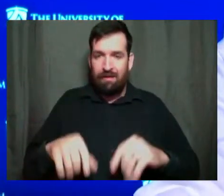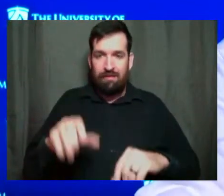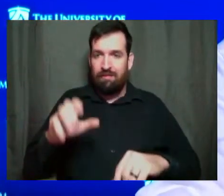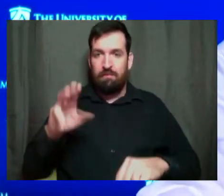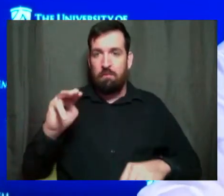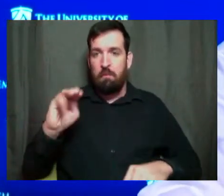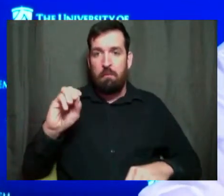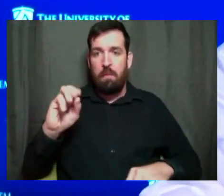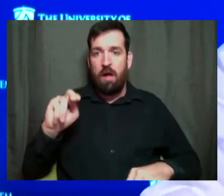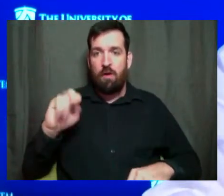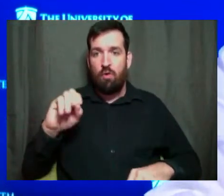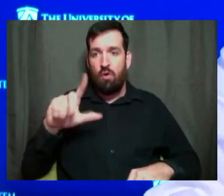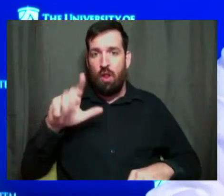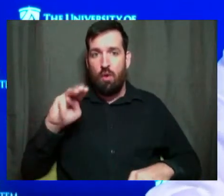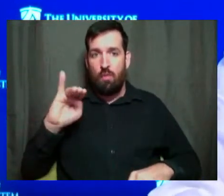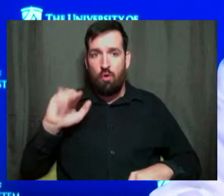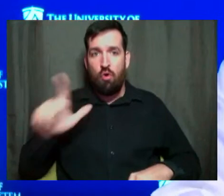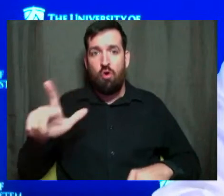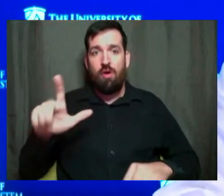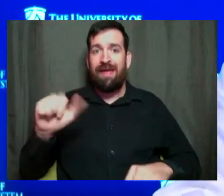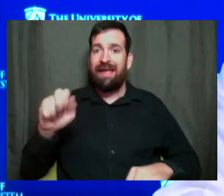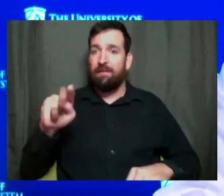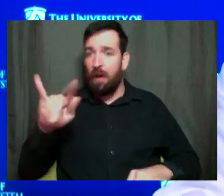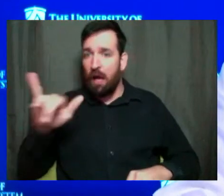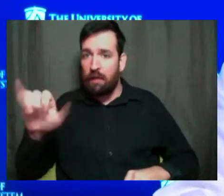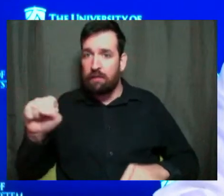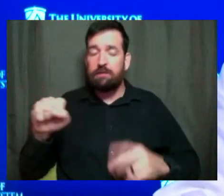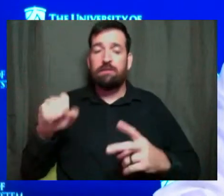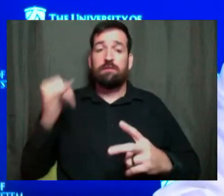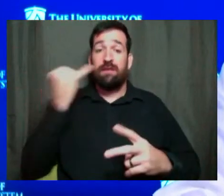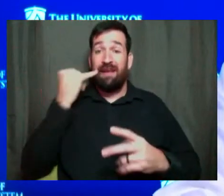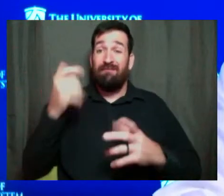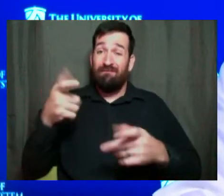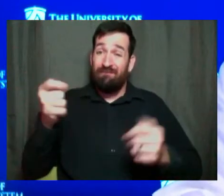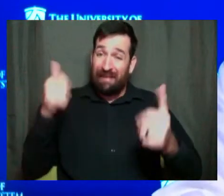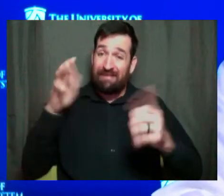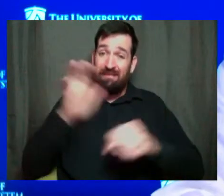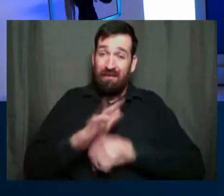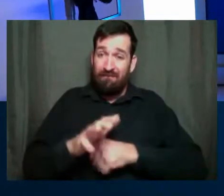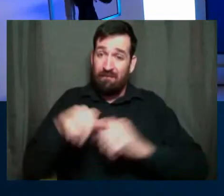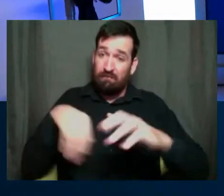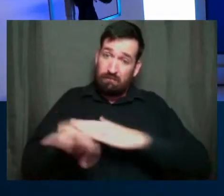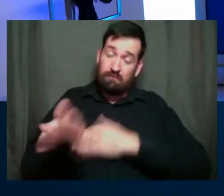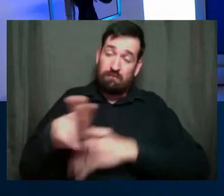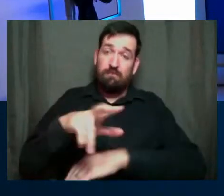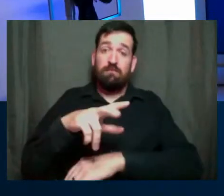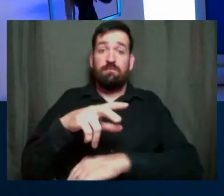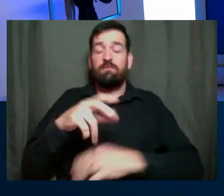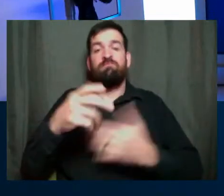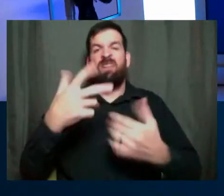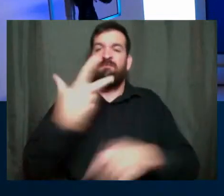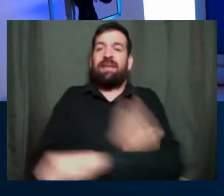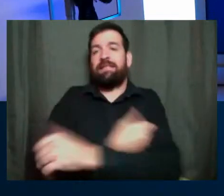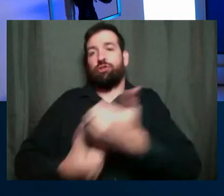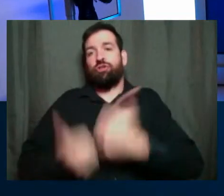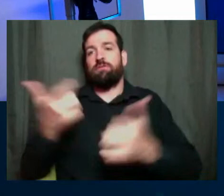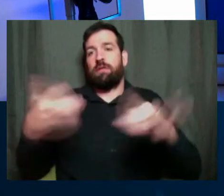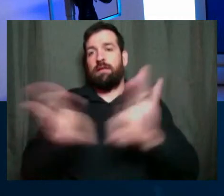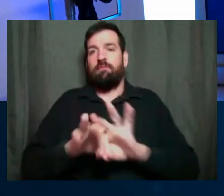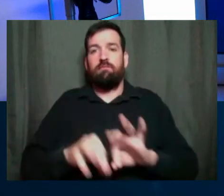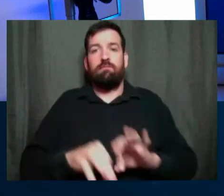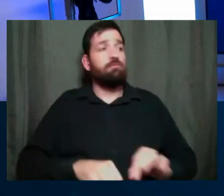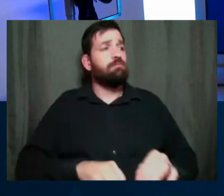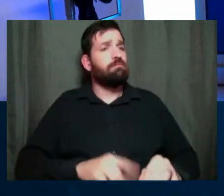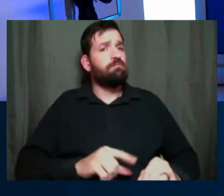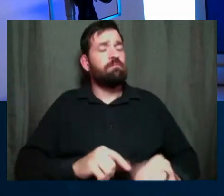get symptomatic disease if they can get in quick enough to get it, but still vaccination is the key. And just to say, I think the government's even setting us up a little